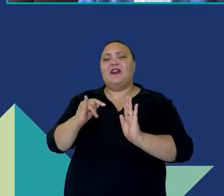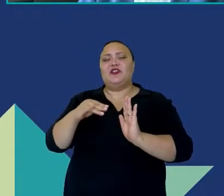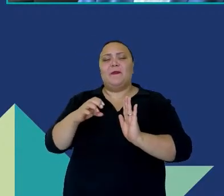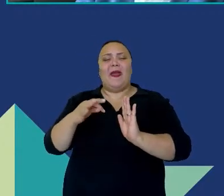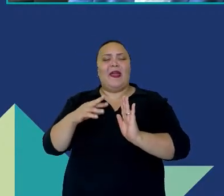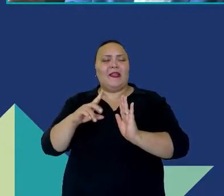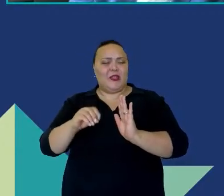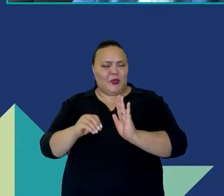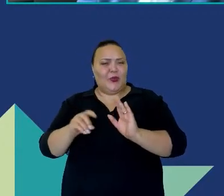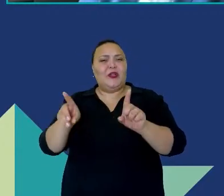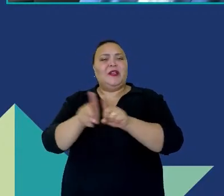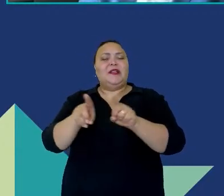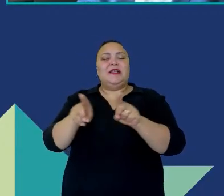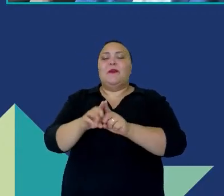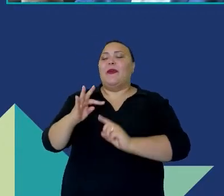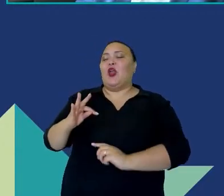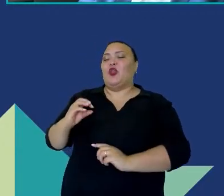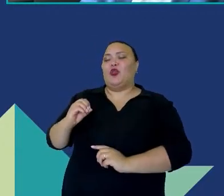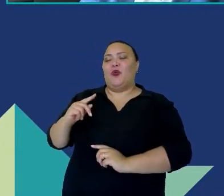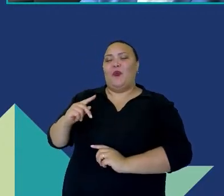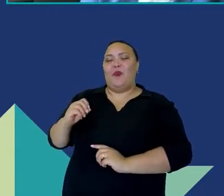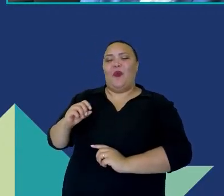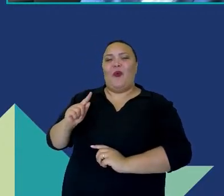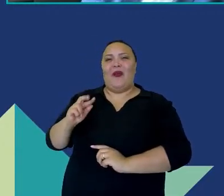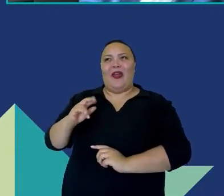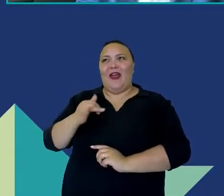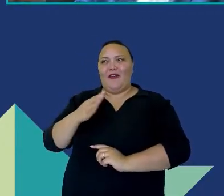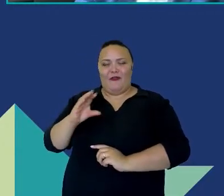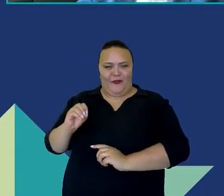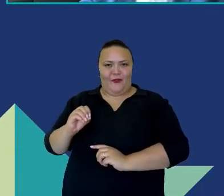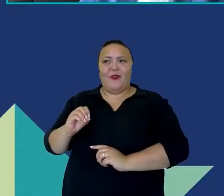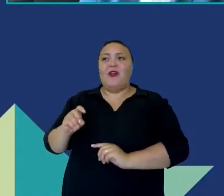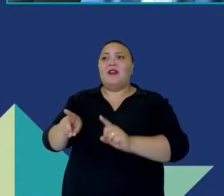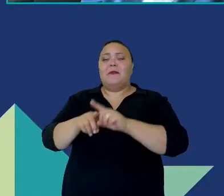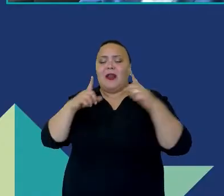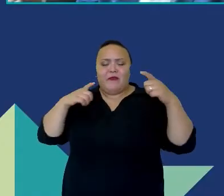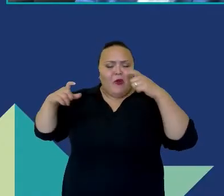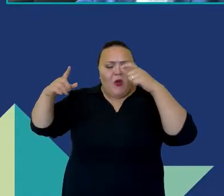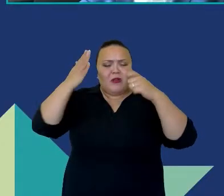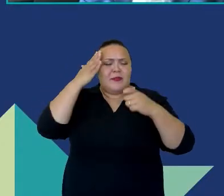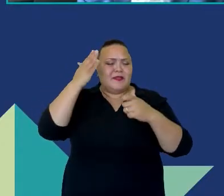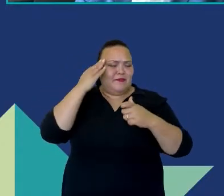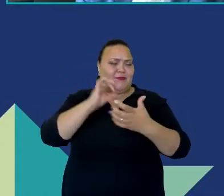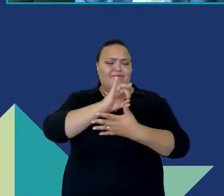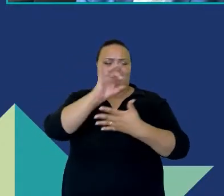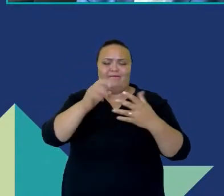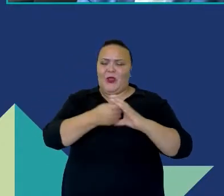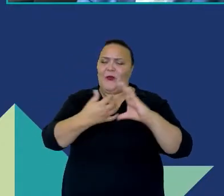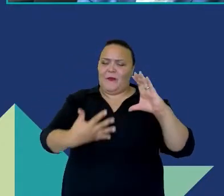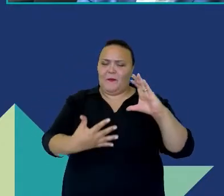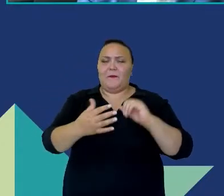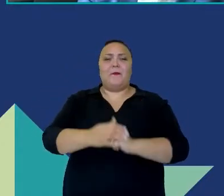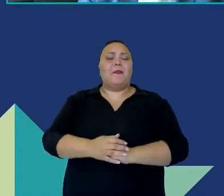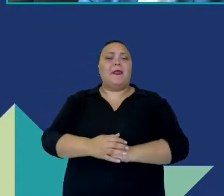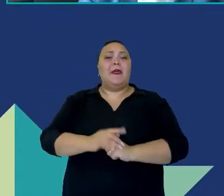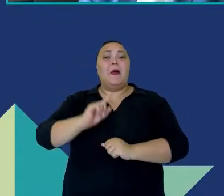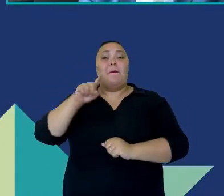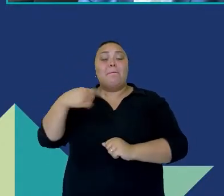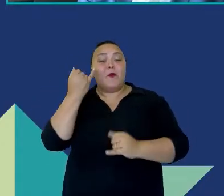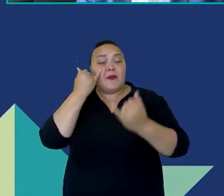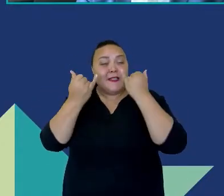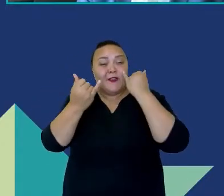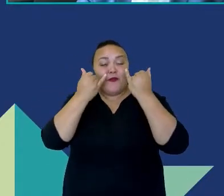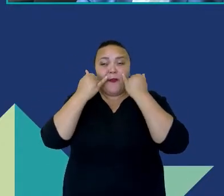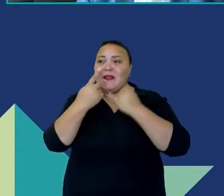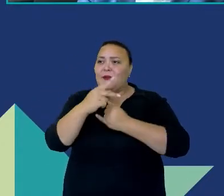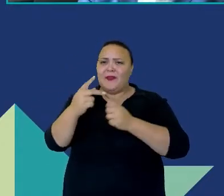outputs, which tell you right away where your crests are, where beaches are, and how much tailings you have, how